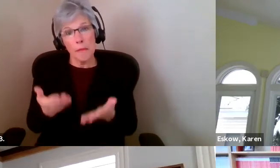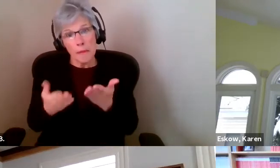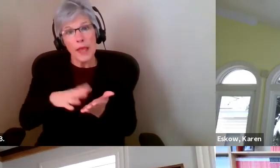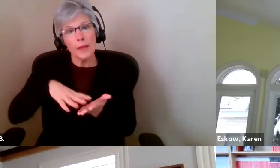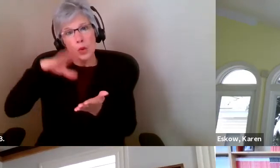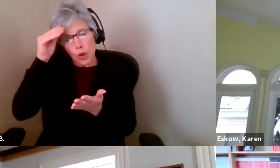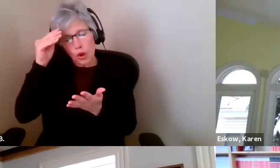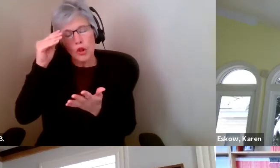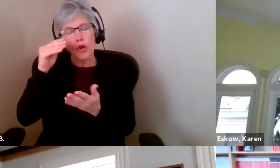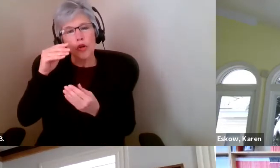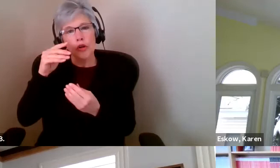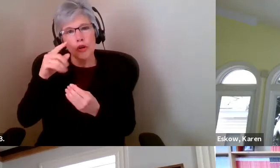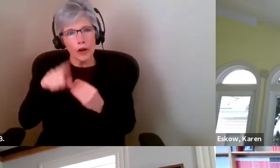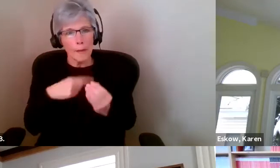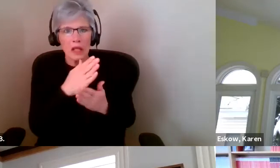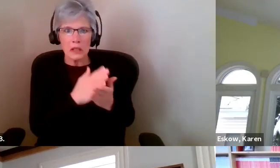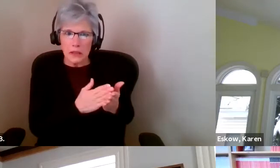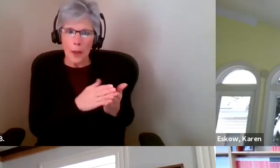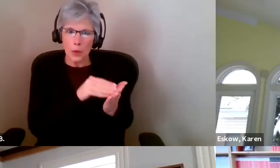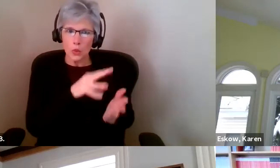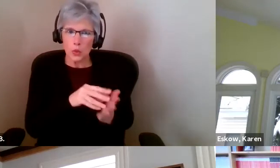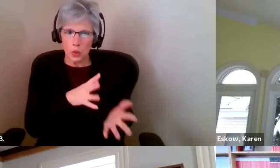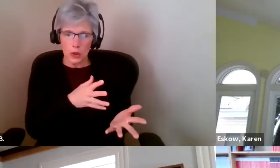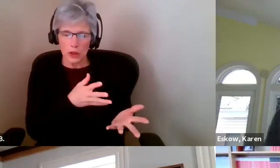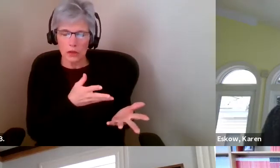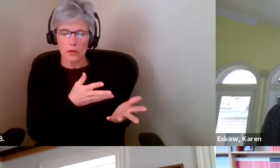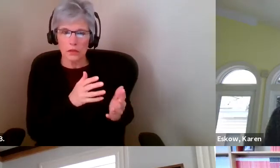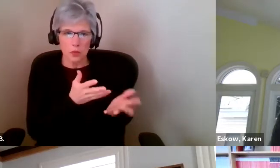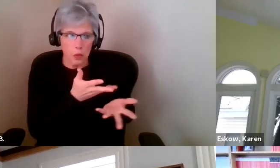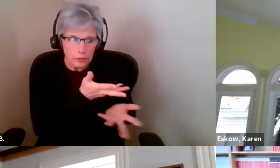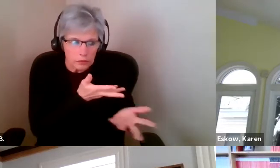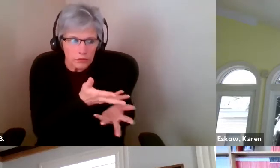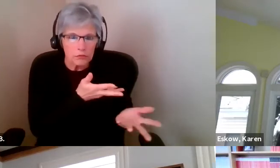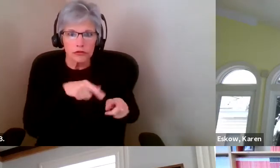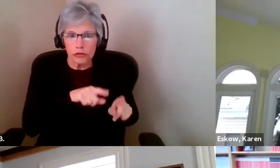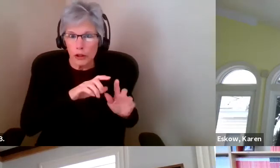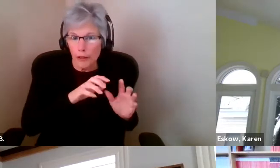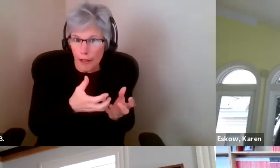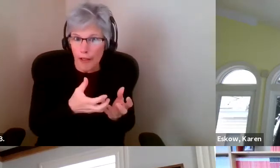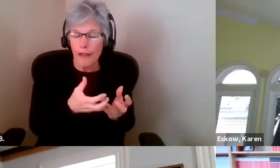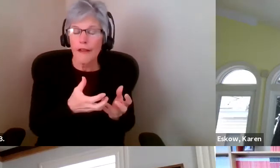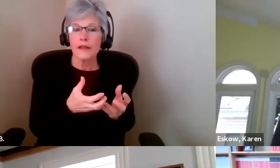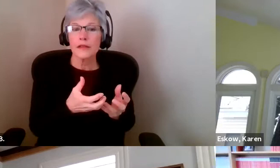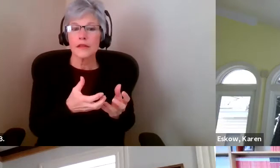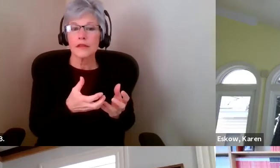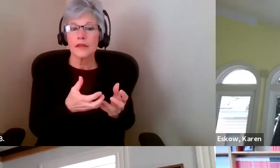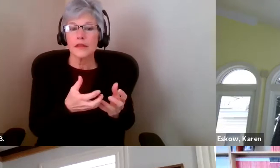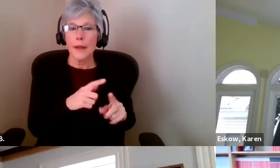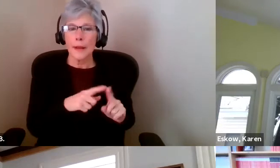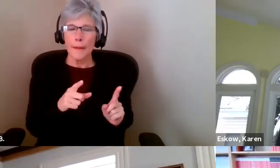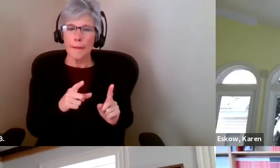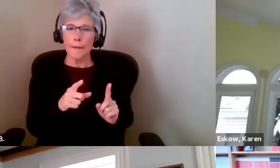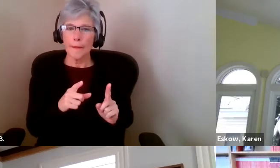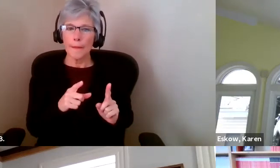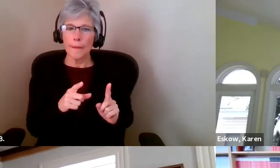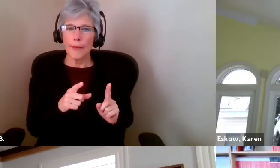them in our interactions with them in our classes and beyond. So we look at the individual